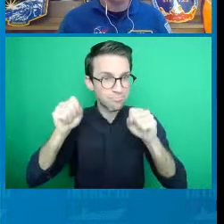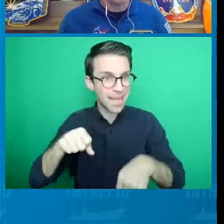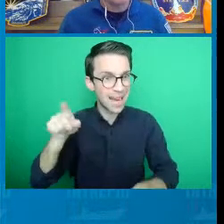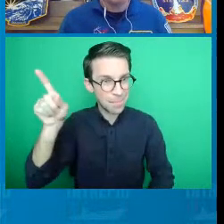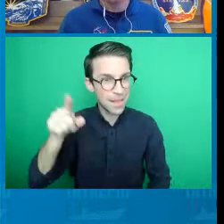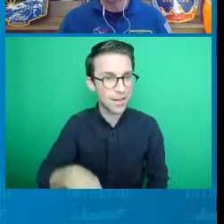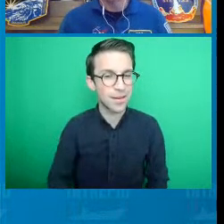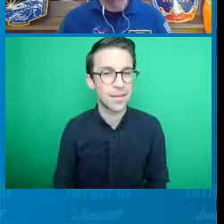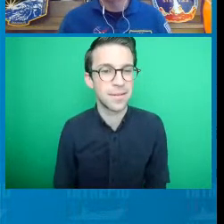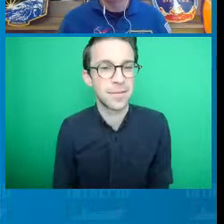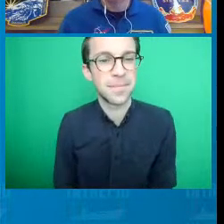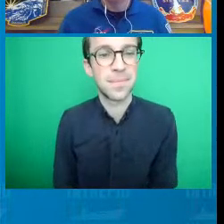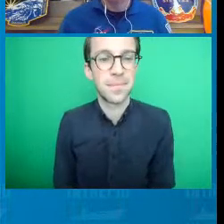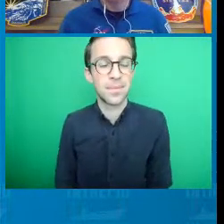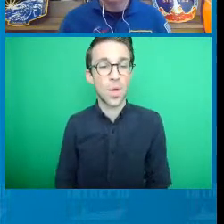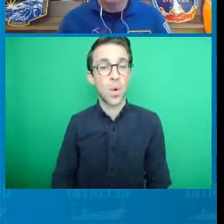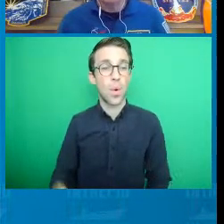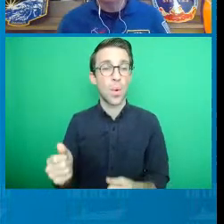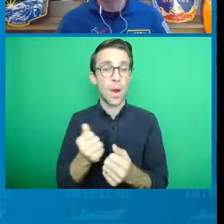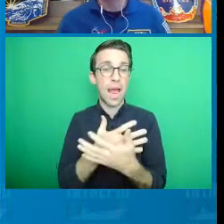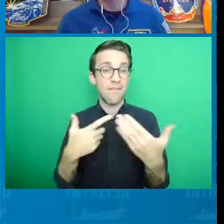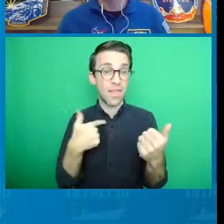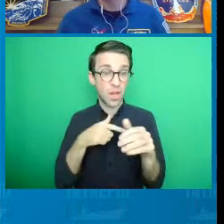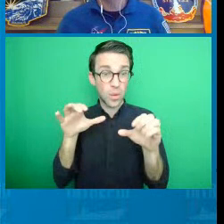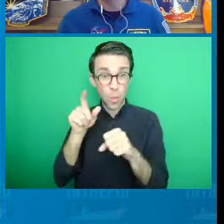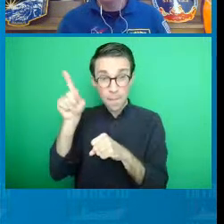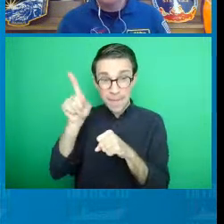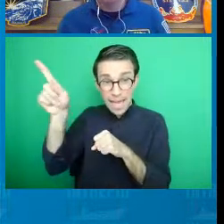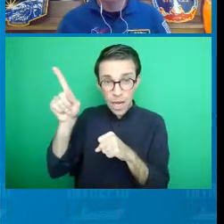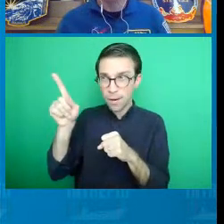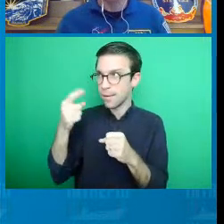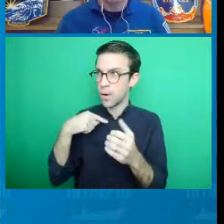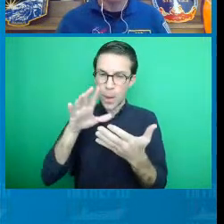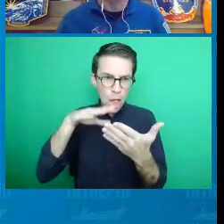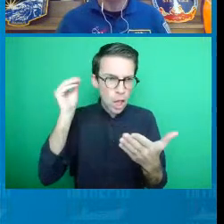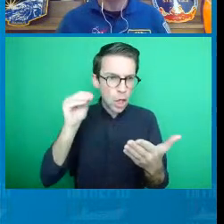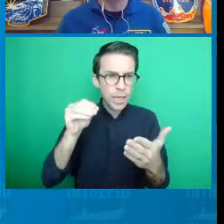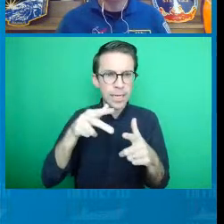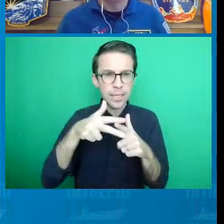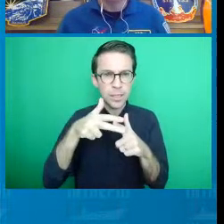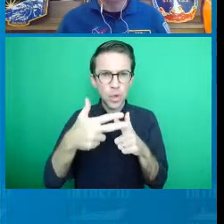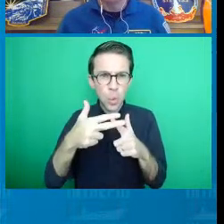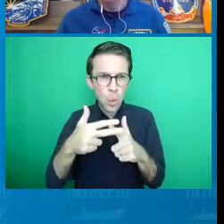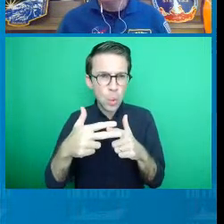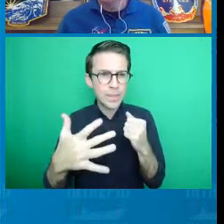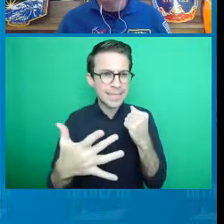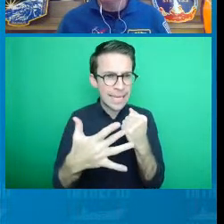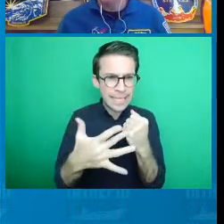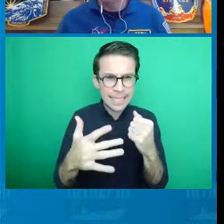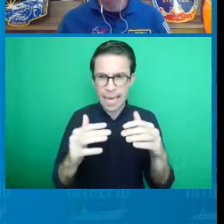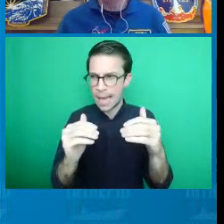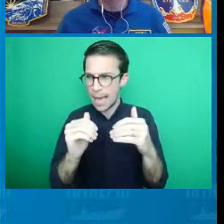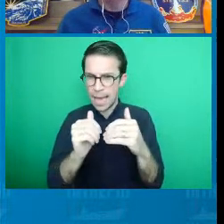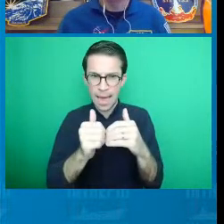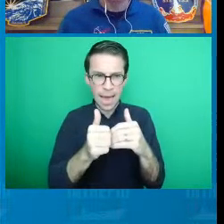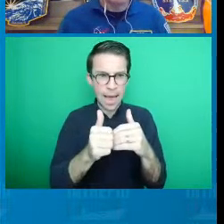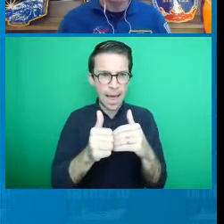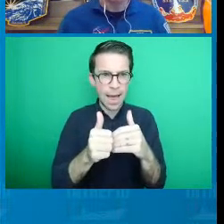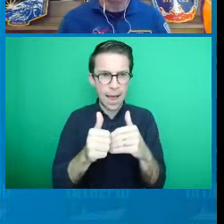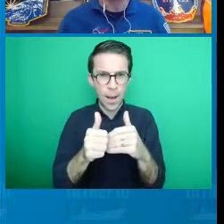there, we're already learning the tools, the techniques, how we're going to manage those